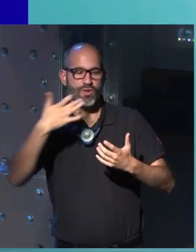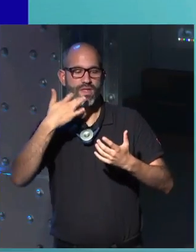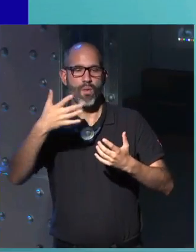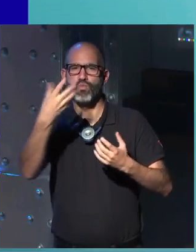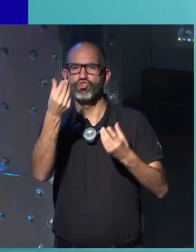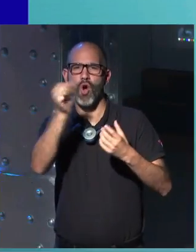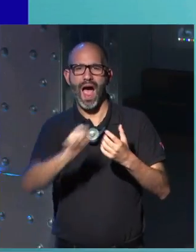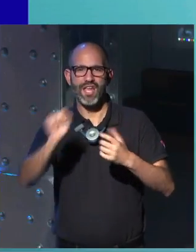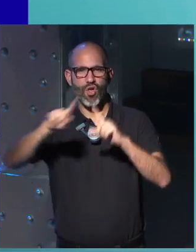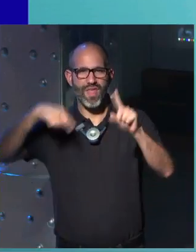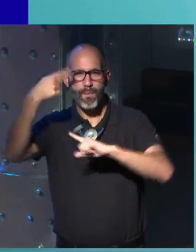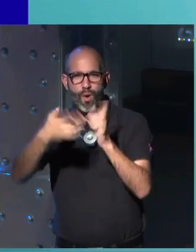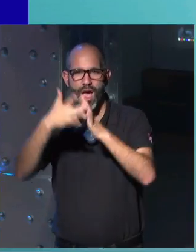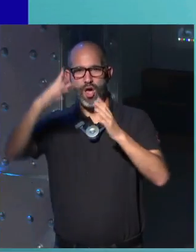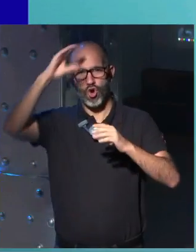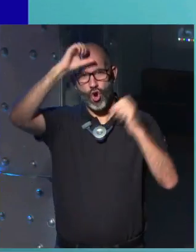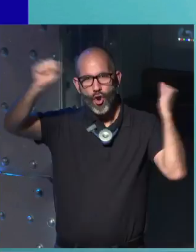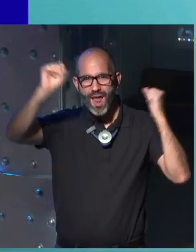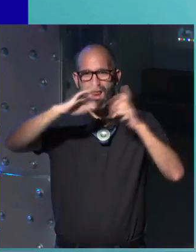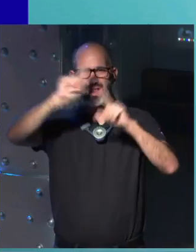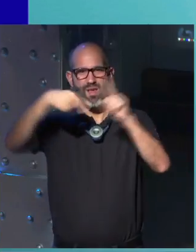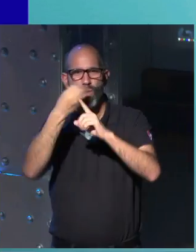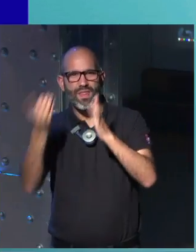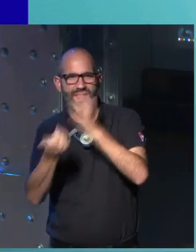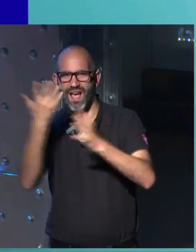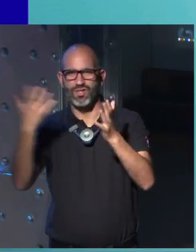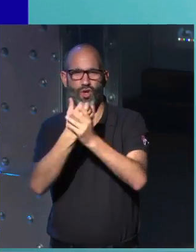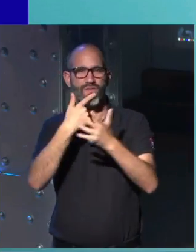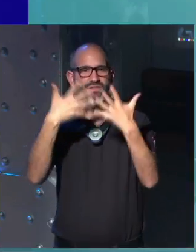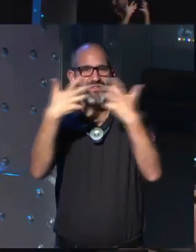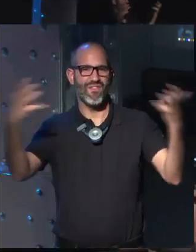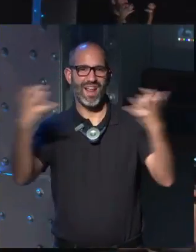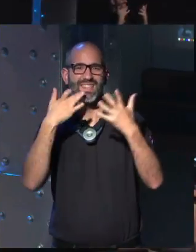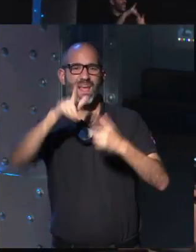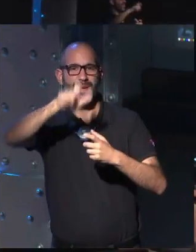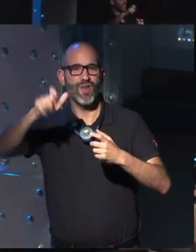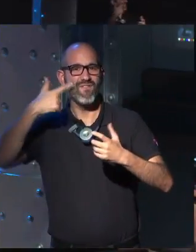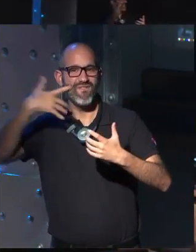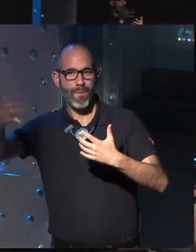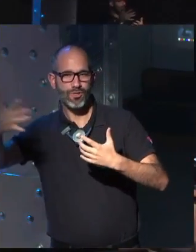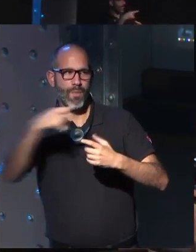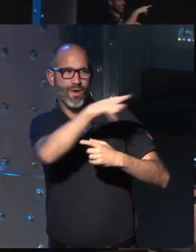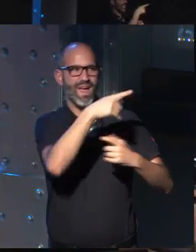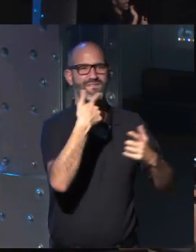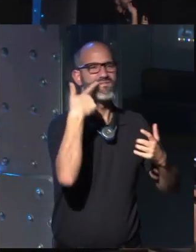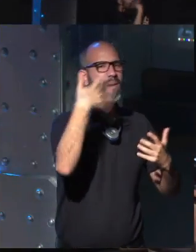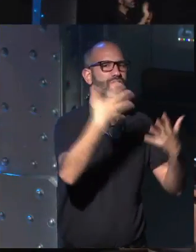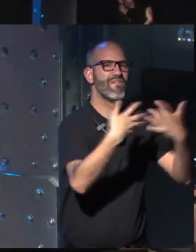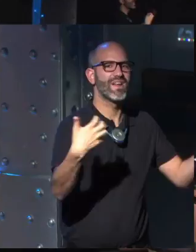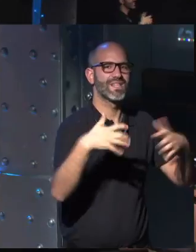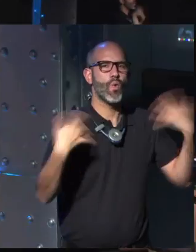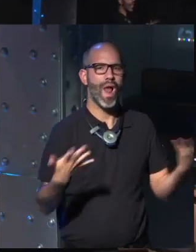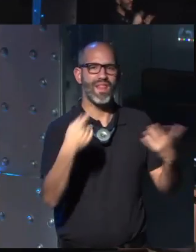Solitude. It was just there standing in front of the firing squad that Colonel Aureliano Buendia remembered. And everyone remembers